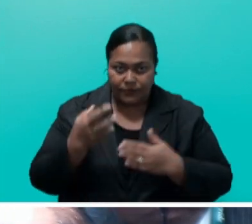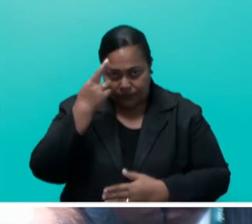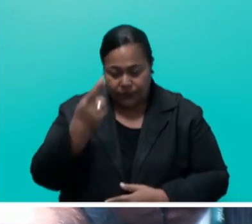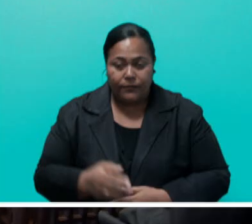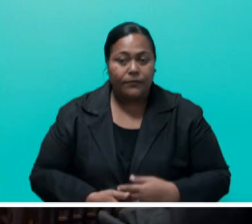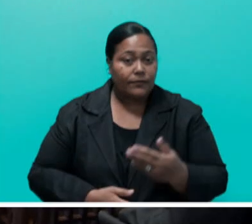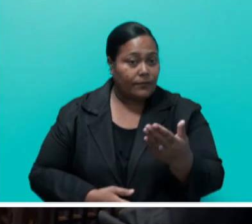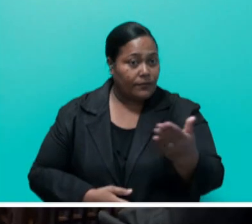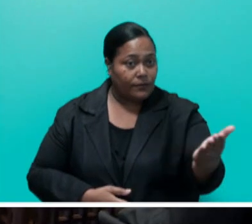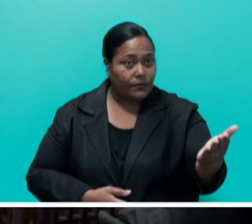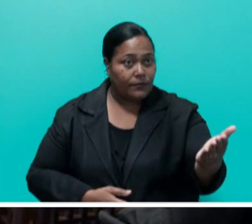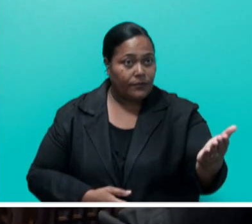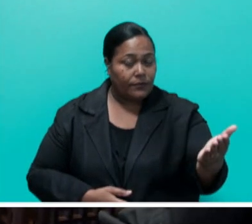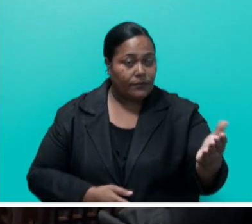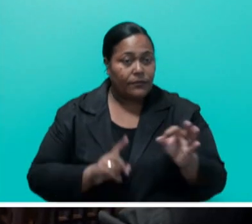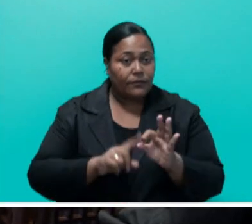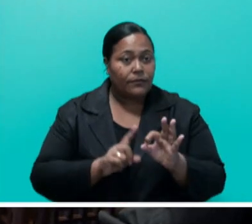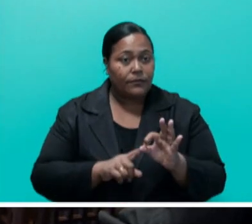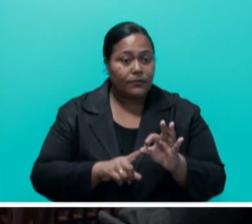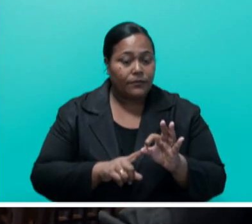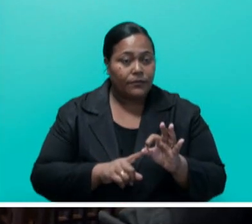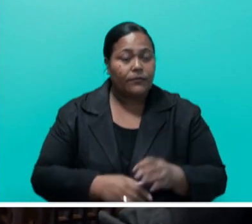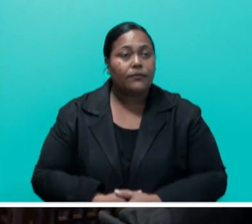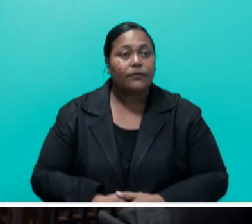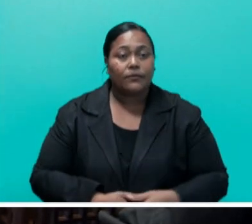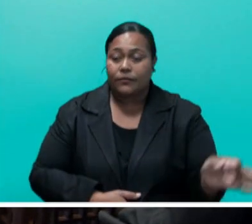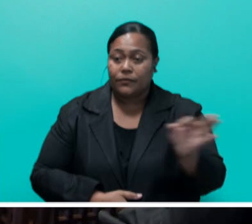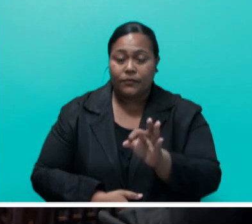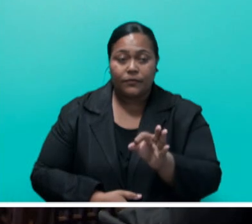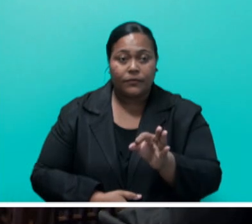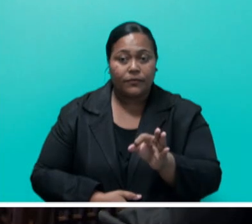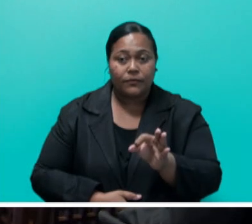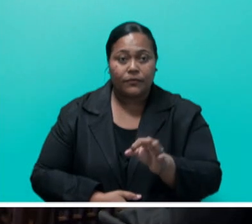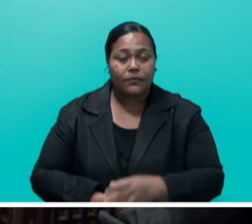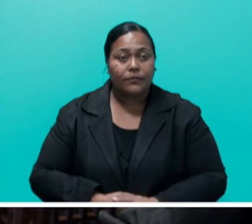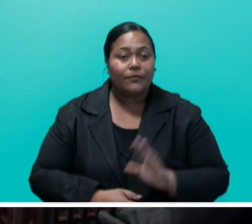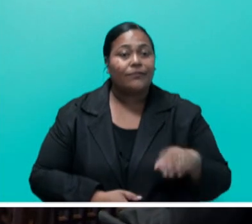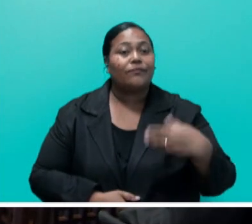question from Honourable Koya, then to you, Honourable Naisa.